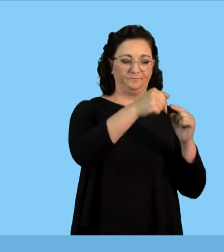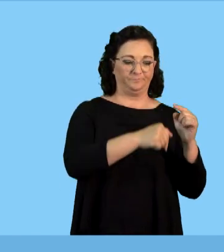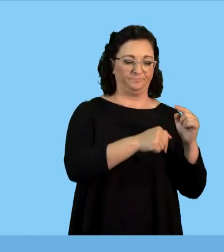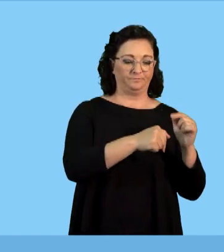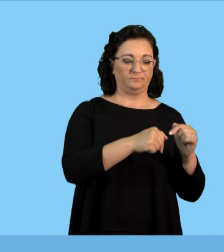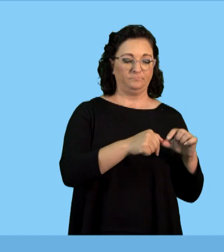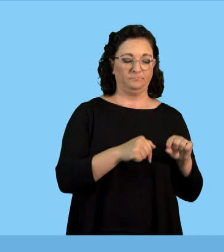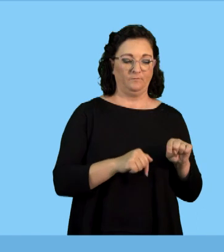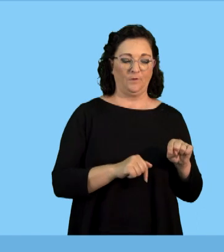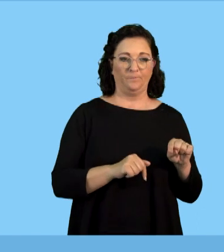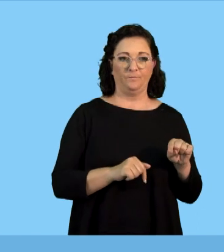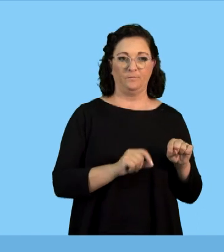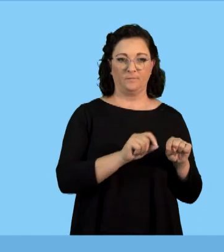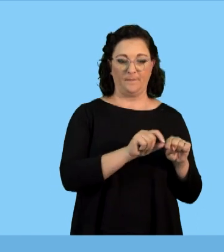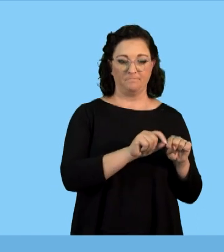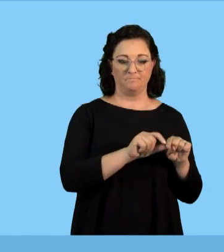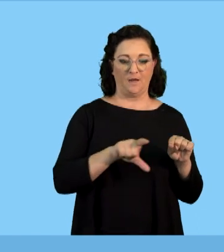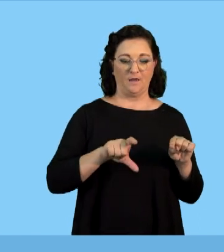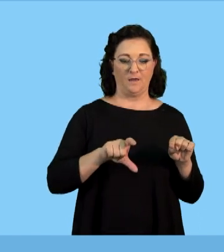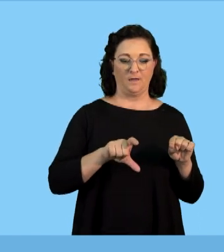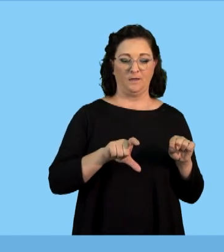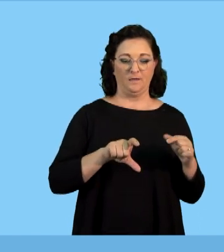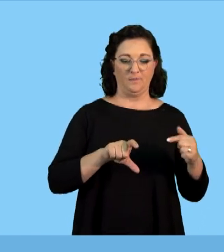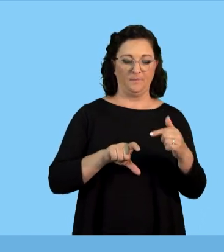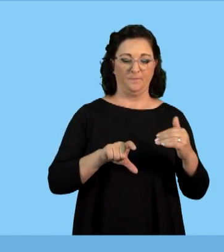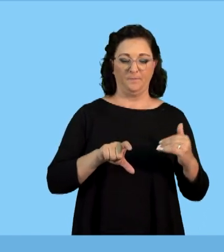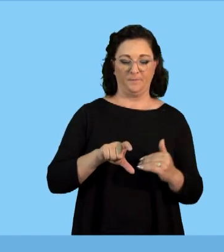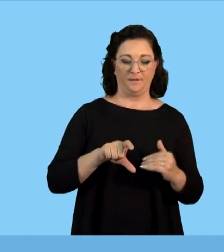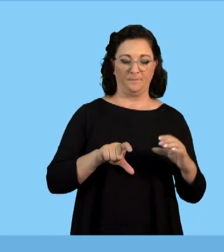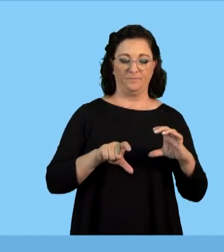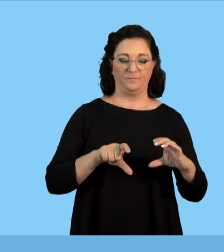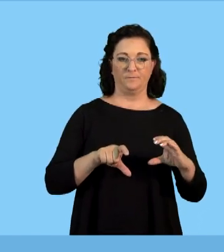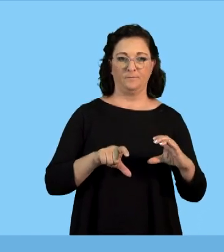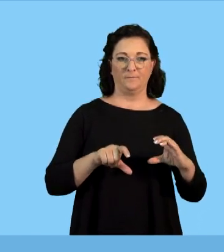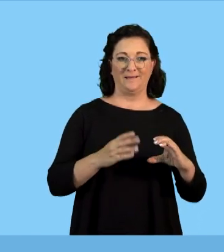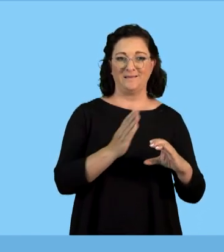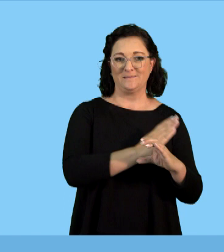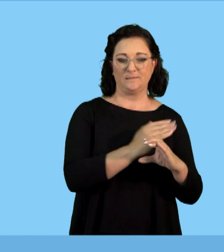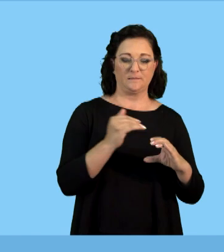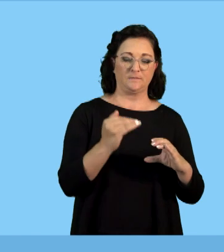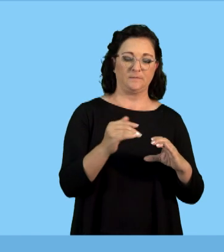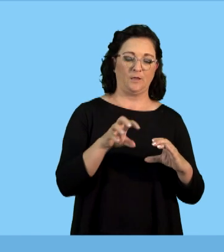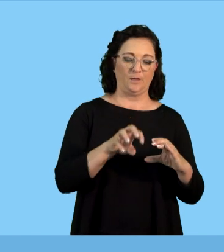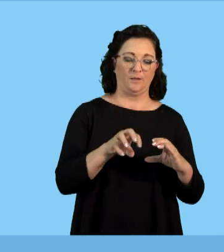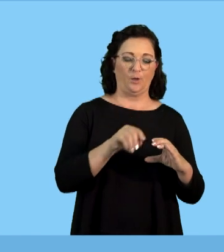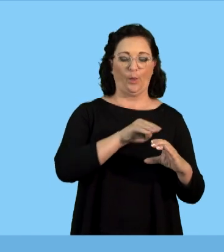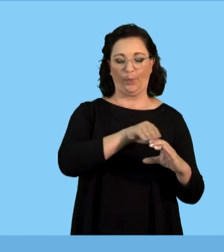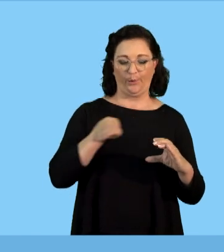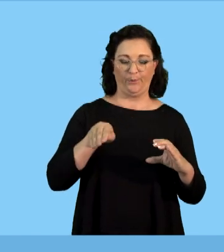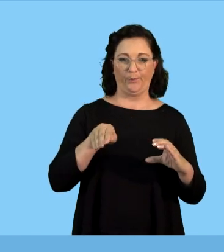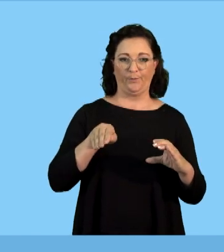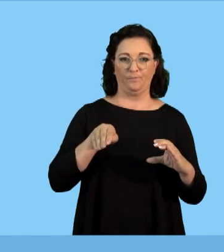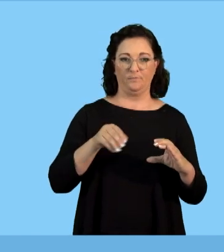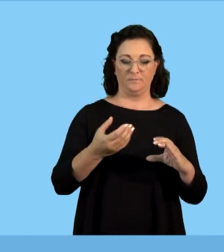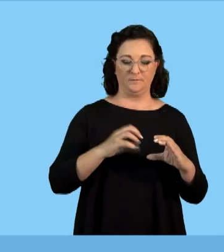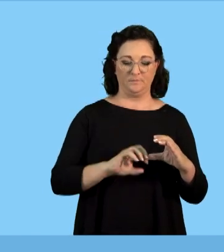right? And then once it gets to this point, it has to split into two equal parts. So some will have to go through